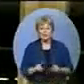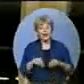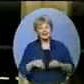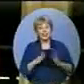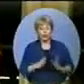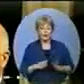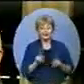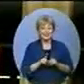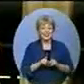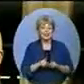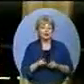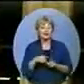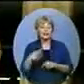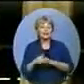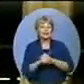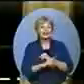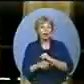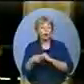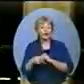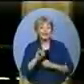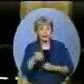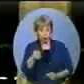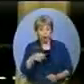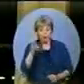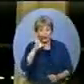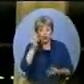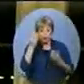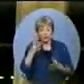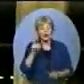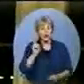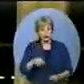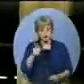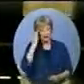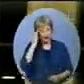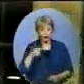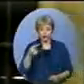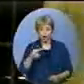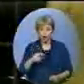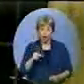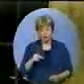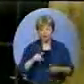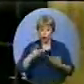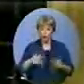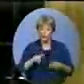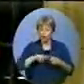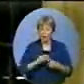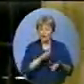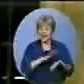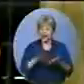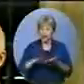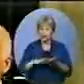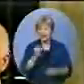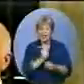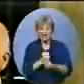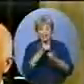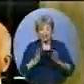out that Georgia Pacific is already firing workers, contrary to this press release, contrary to any agreement. When are we going to have a government